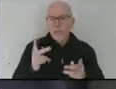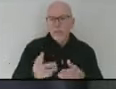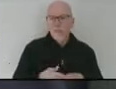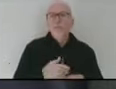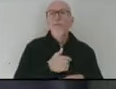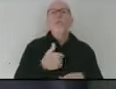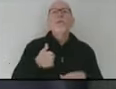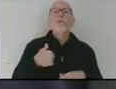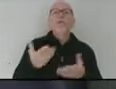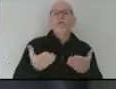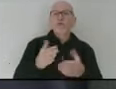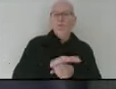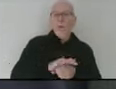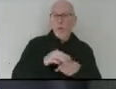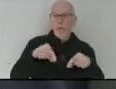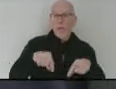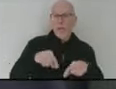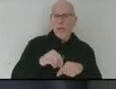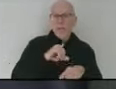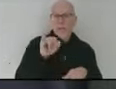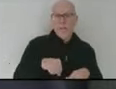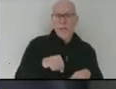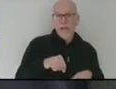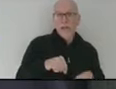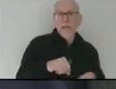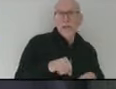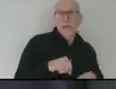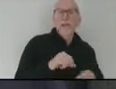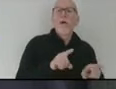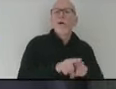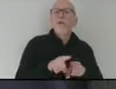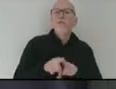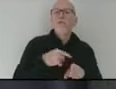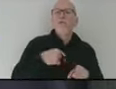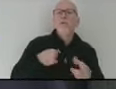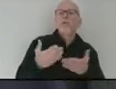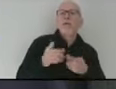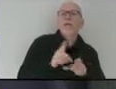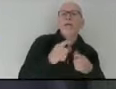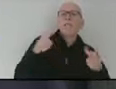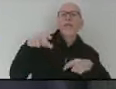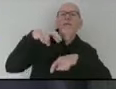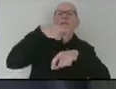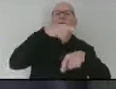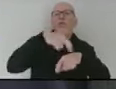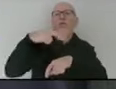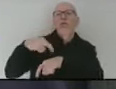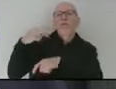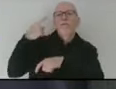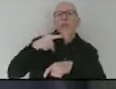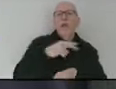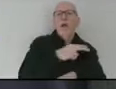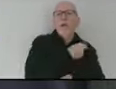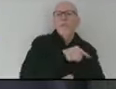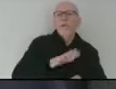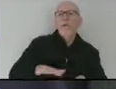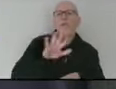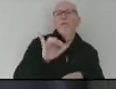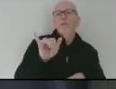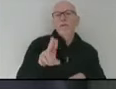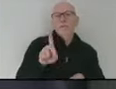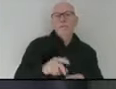local community here in Indianapolis, but we also serve as a major referral center for hospitals across the state.